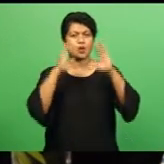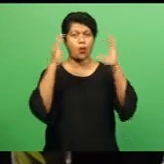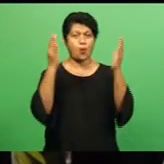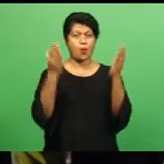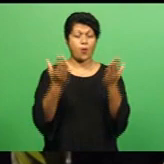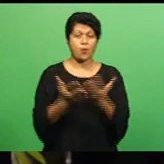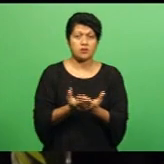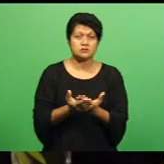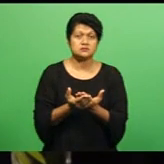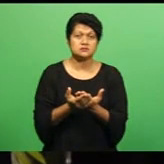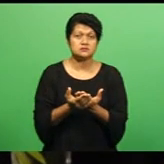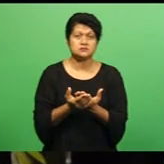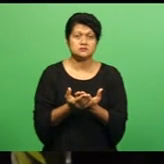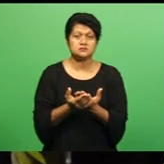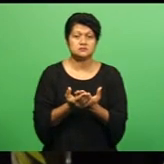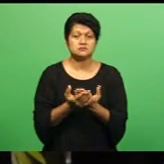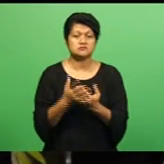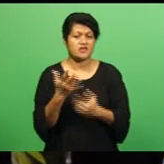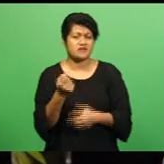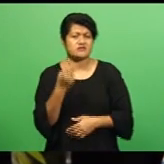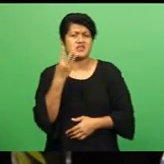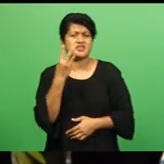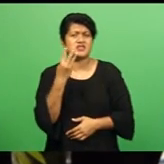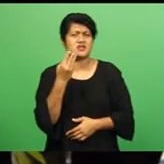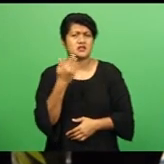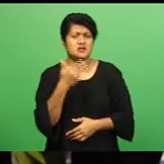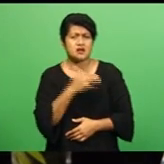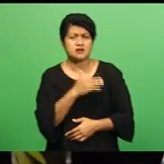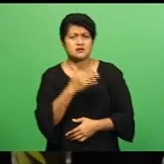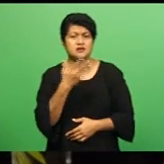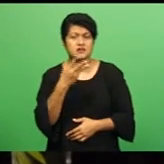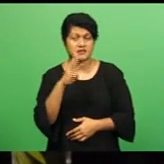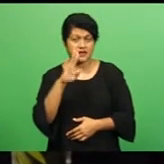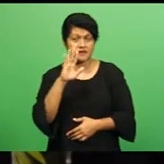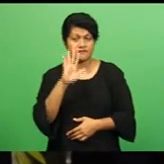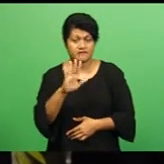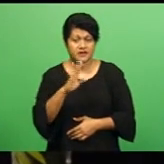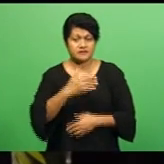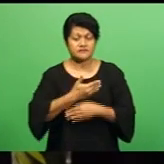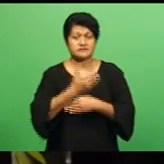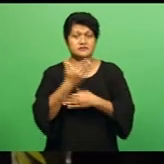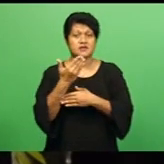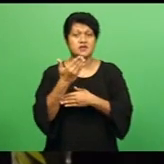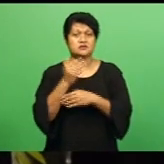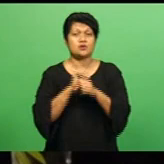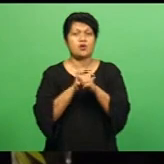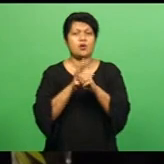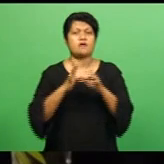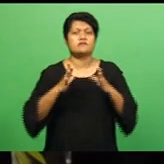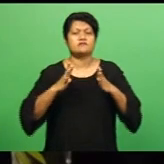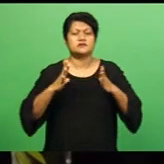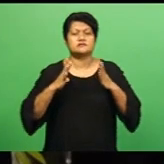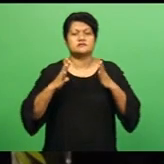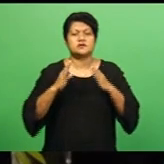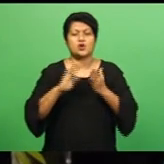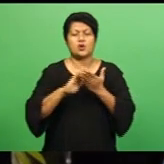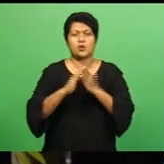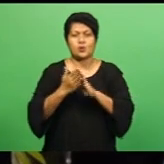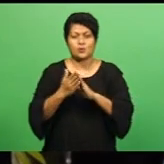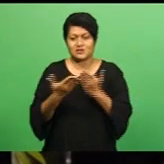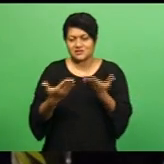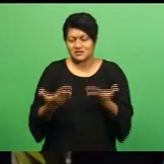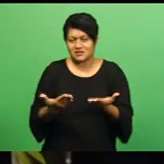have actually gone 335 days, if I'm not mistaken, today is a COVID-free for a community case, and I think that deserves